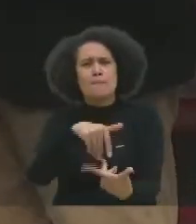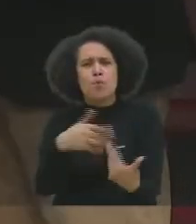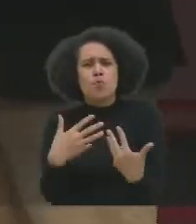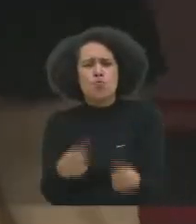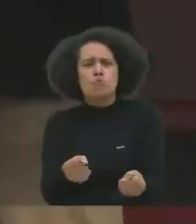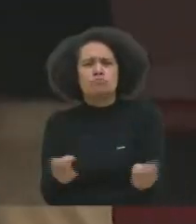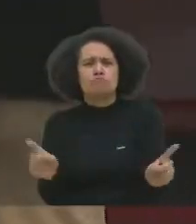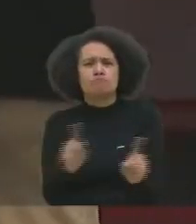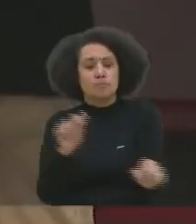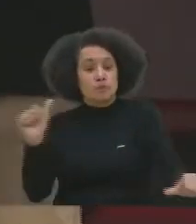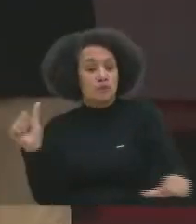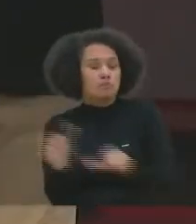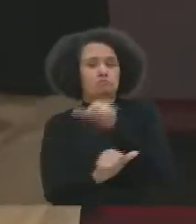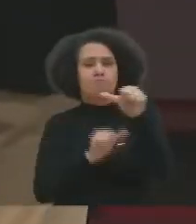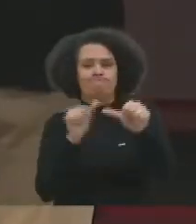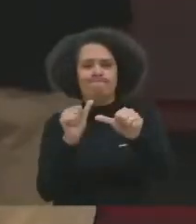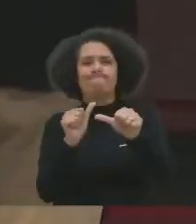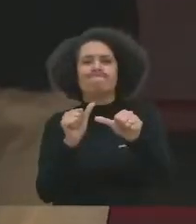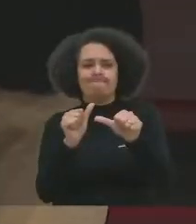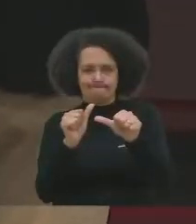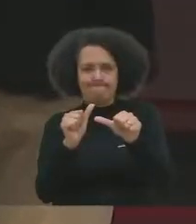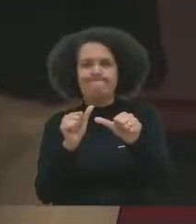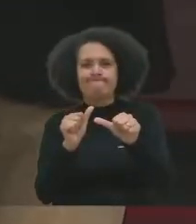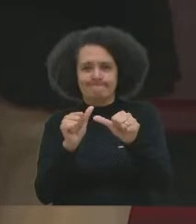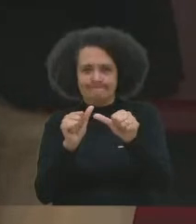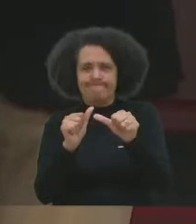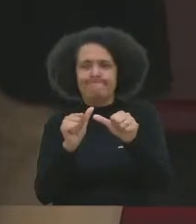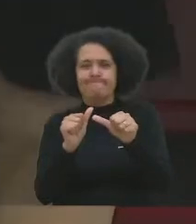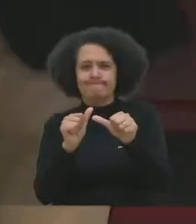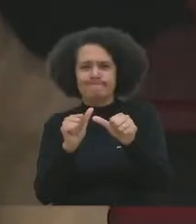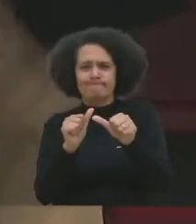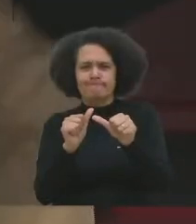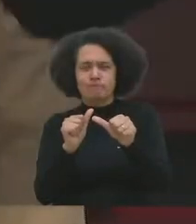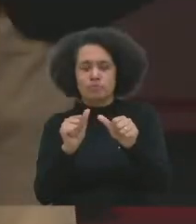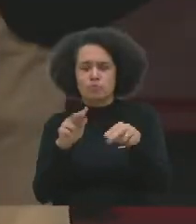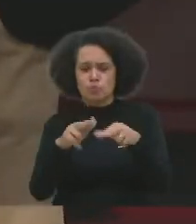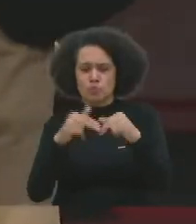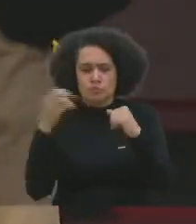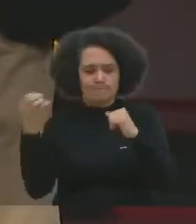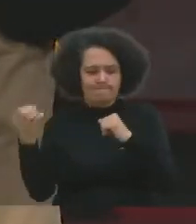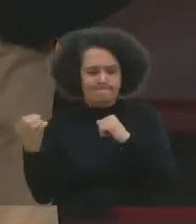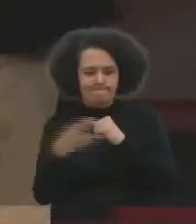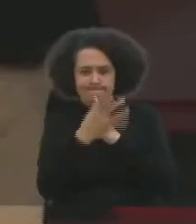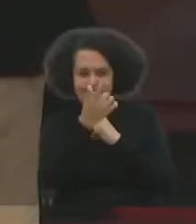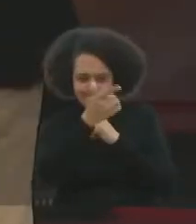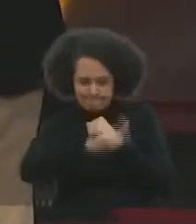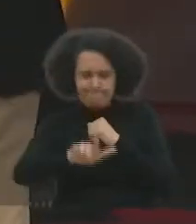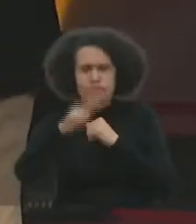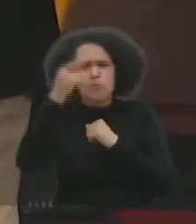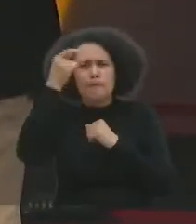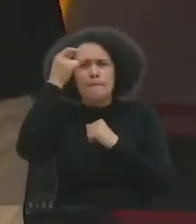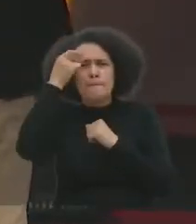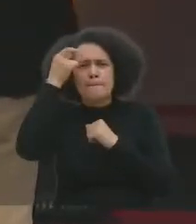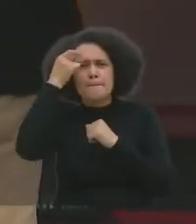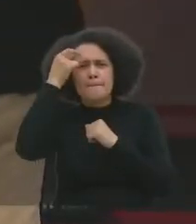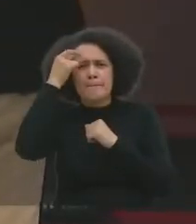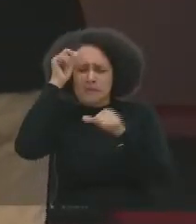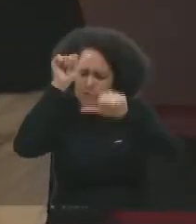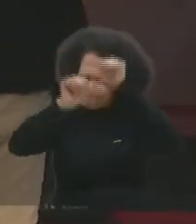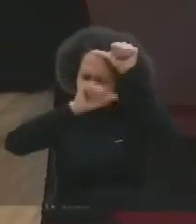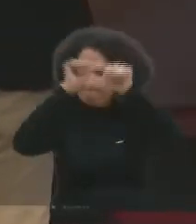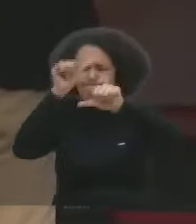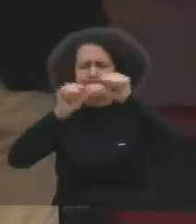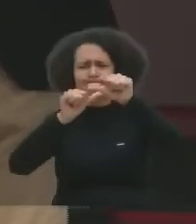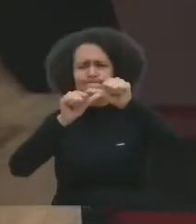Mas transformai-vos. By the renewal of your mind. Pela renovação da vossa mente. So that you can discern the